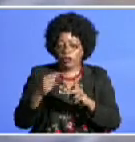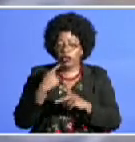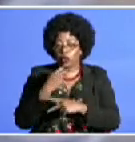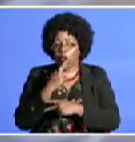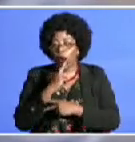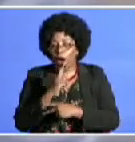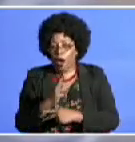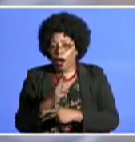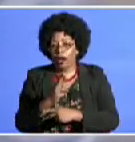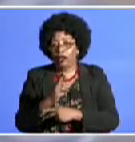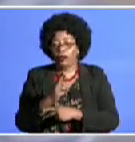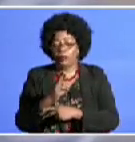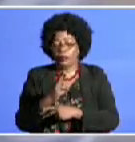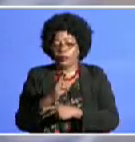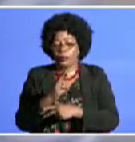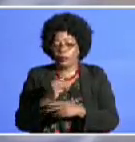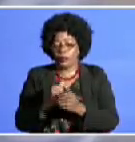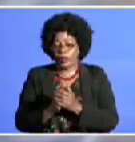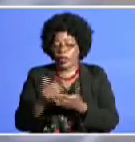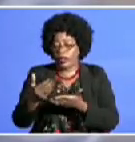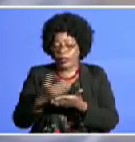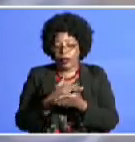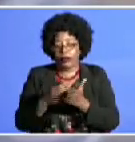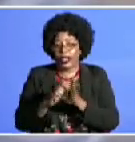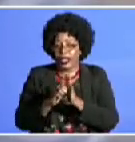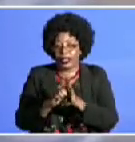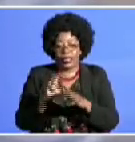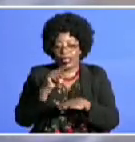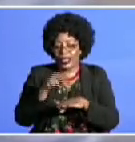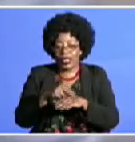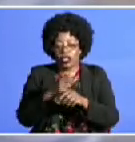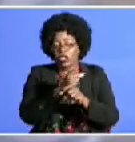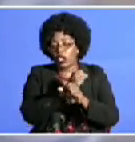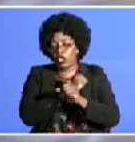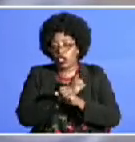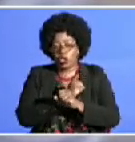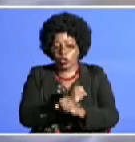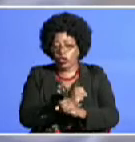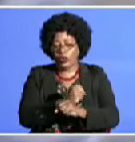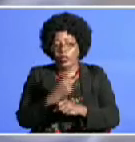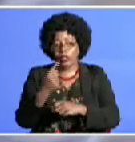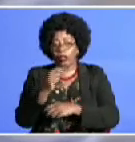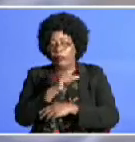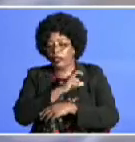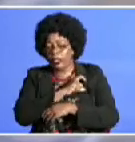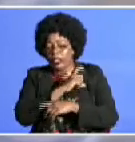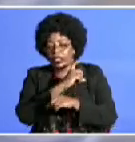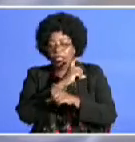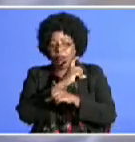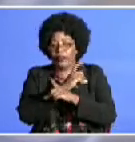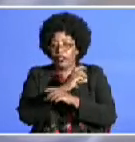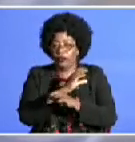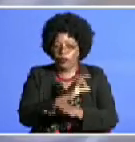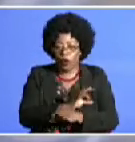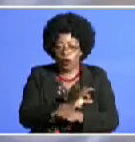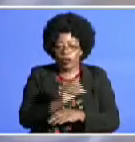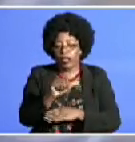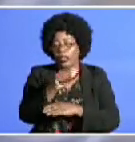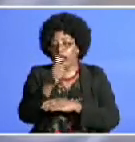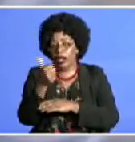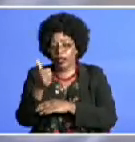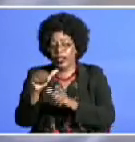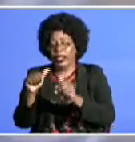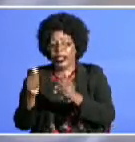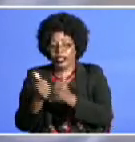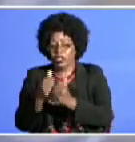was using this, you know, in some of our instances, Ministry of National Security, you know, the police force, the defense force, and other agencies